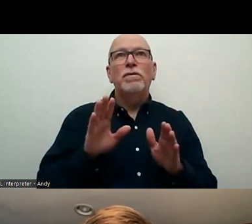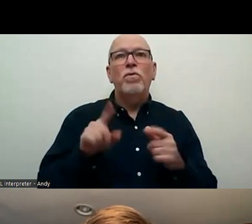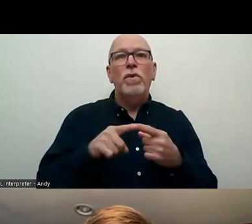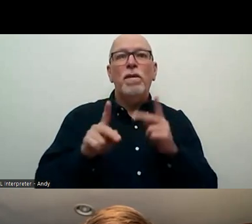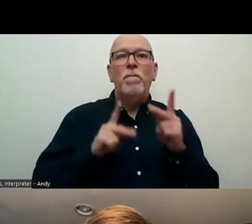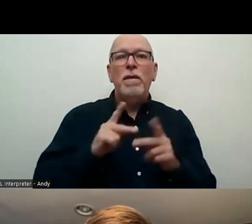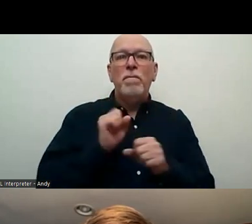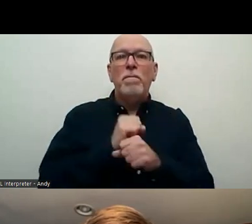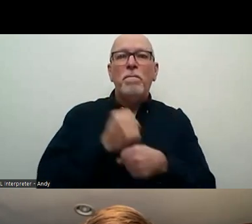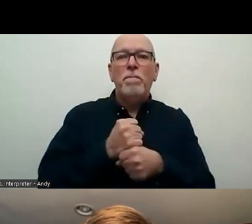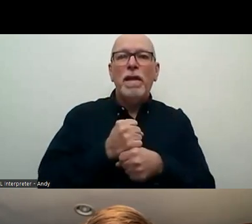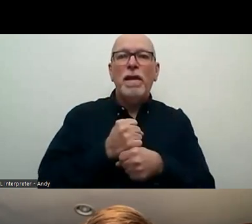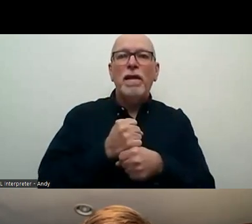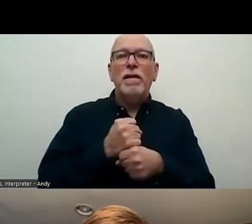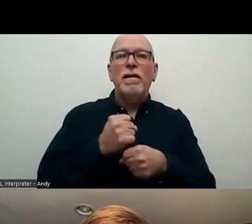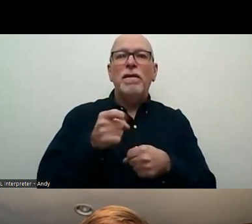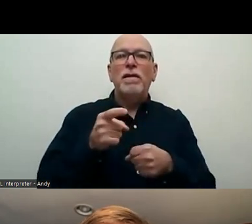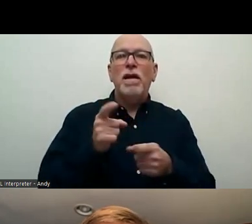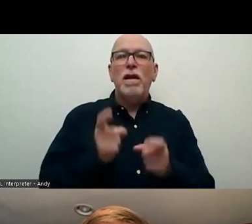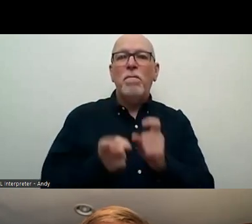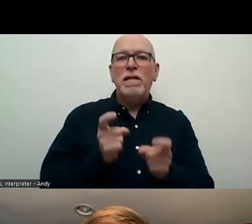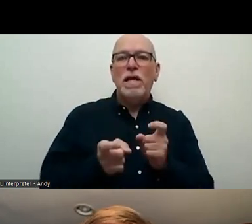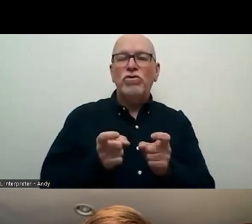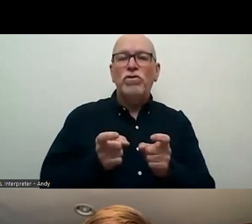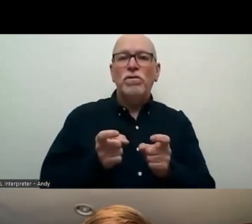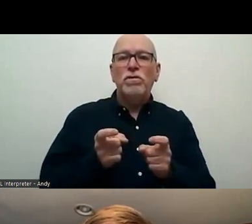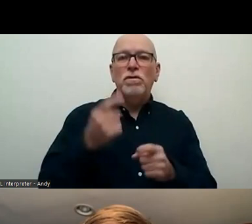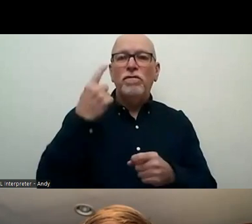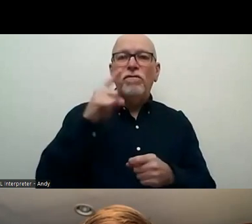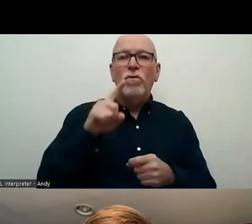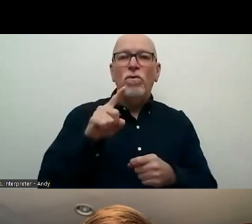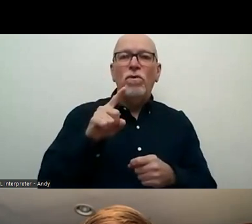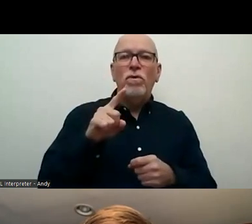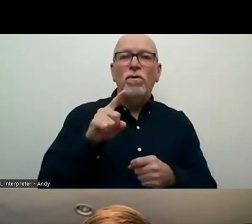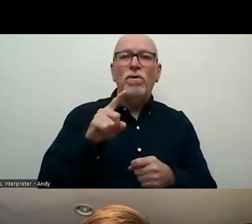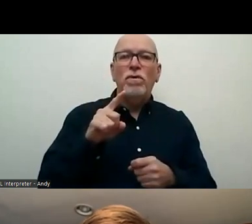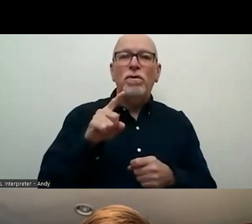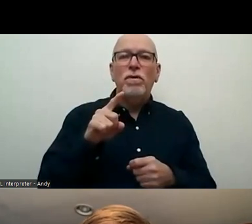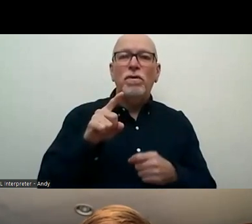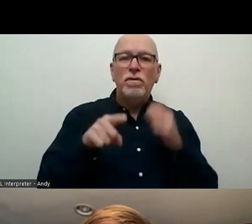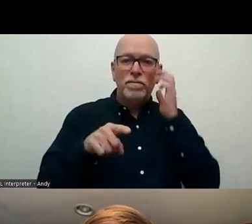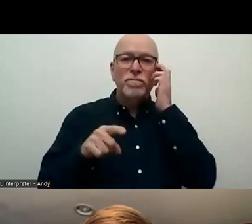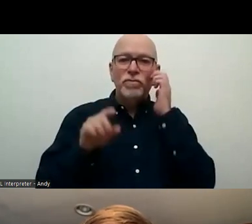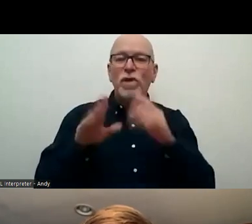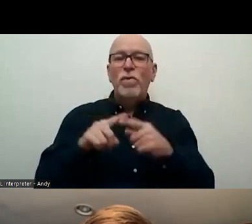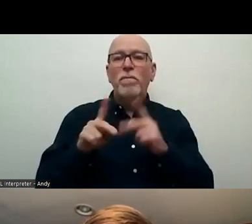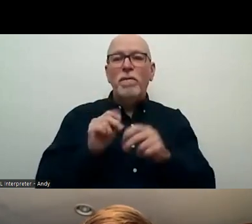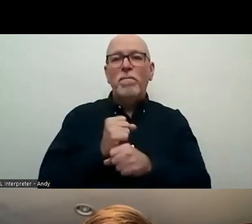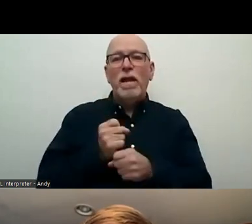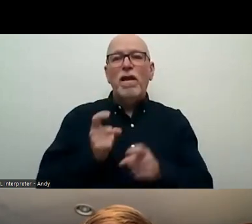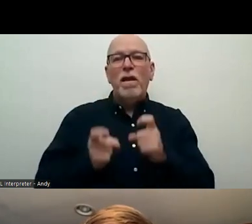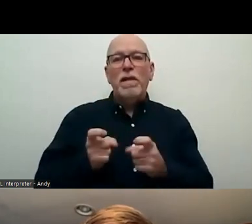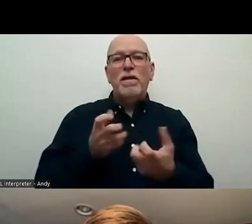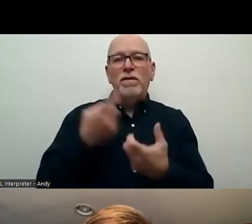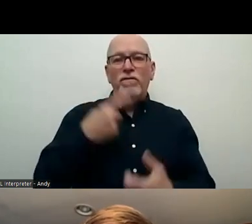accommodations for us it's great when people make accommodations